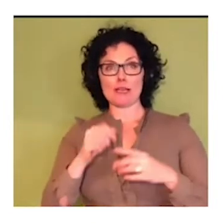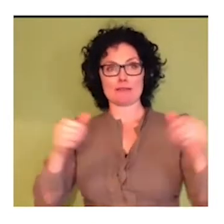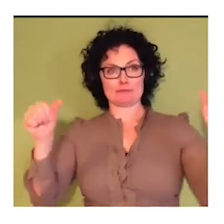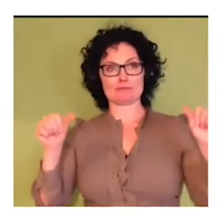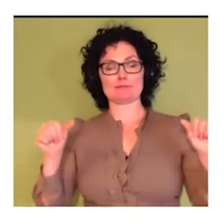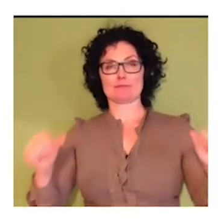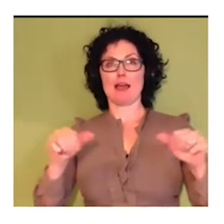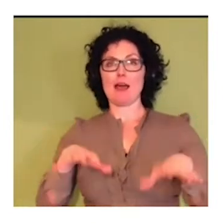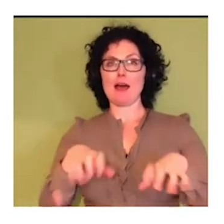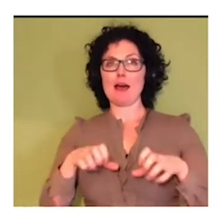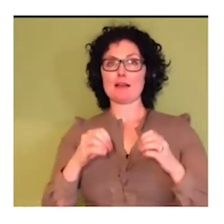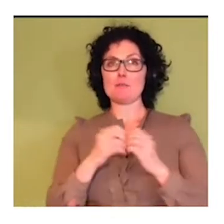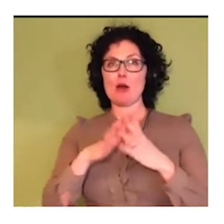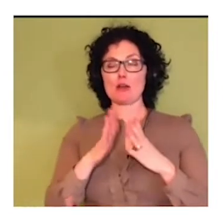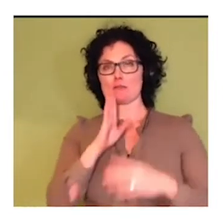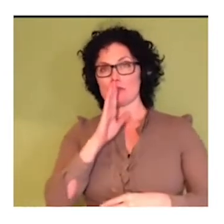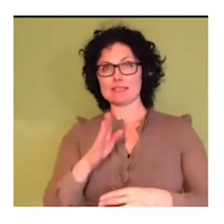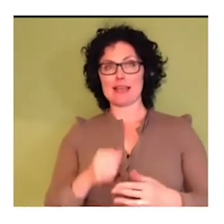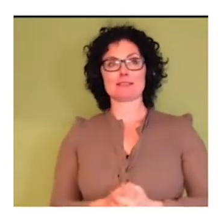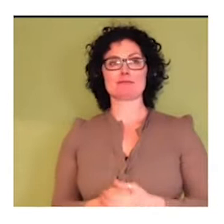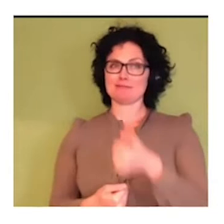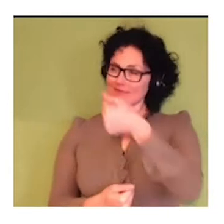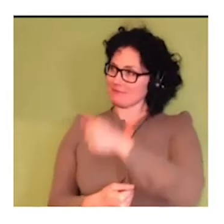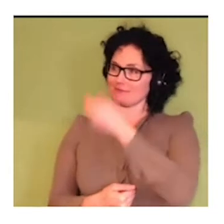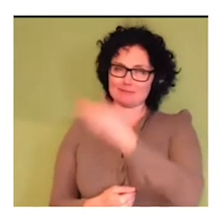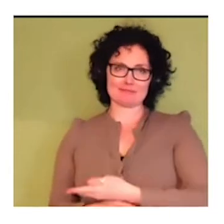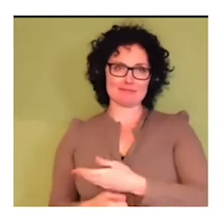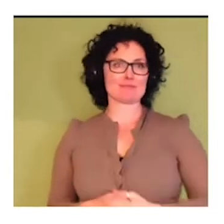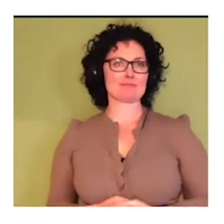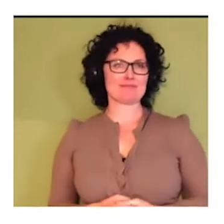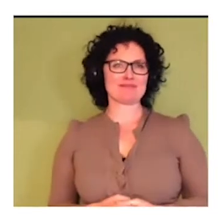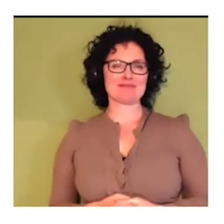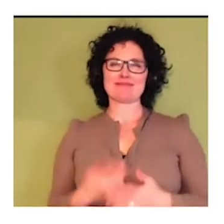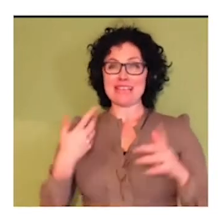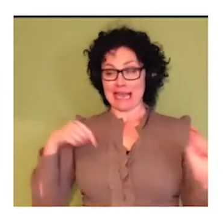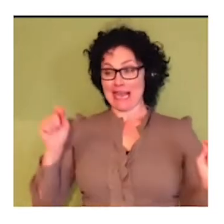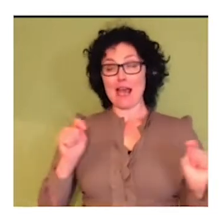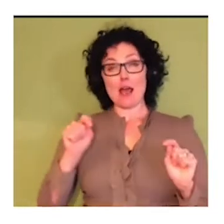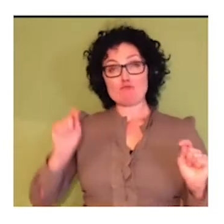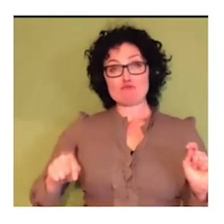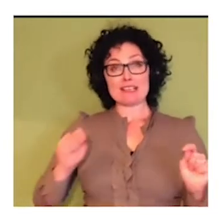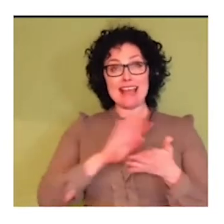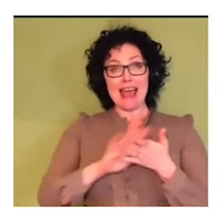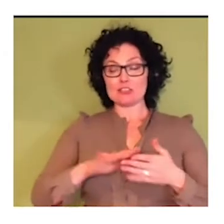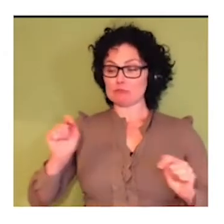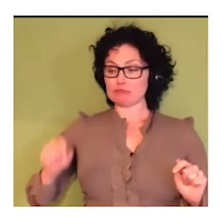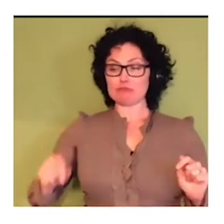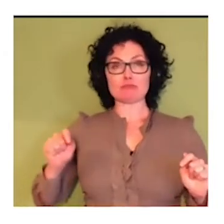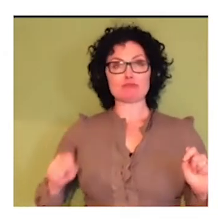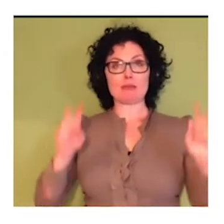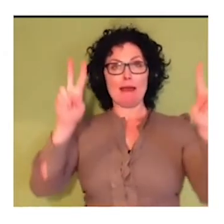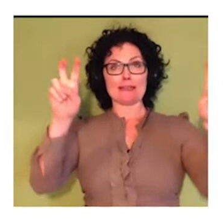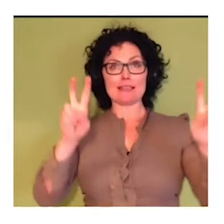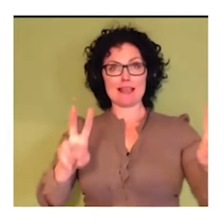ahead. 2339, heading level 3. So as I keep pressing H, it's moving me from heading to heading. Effects